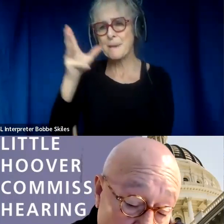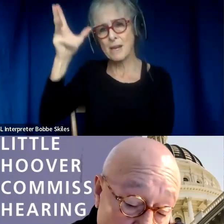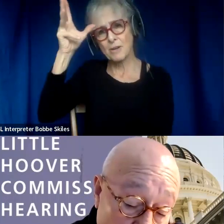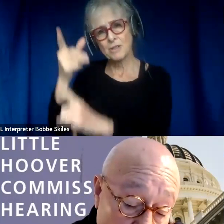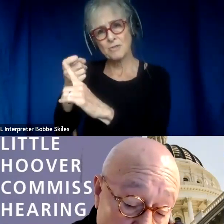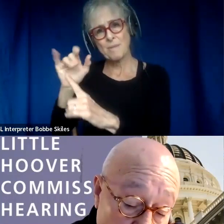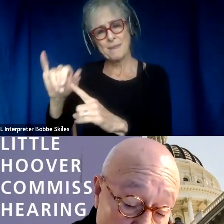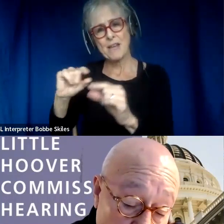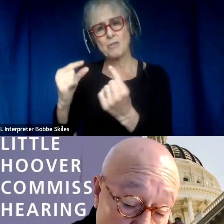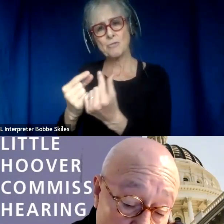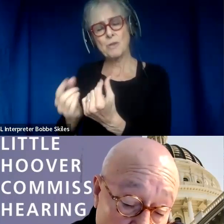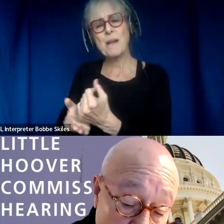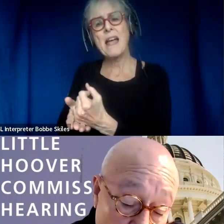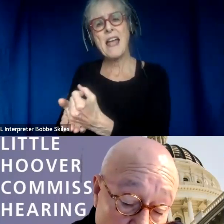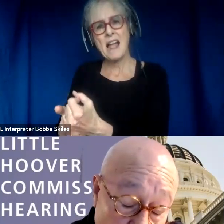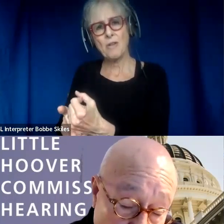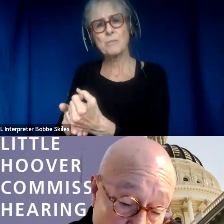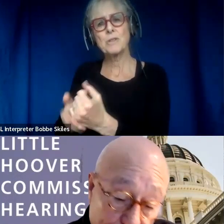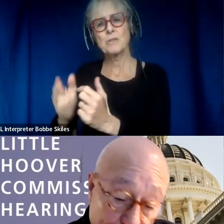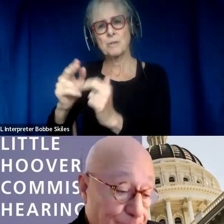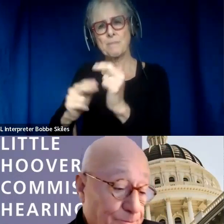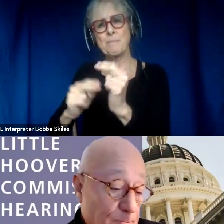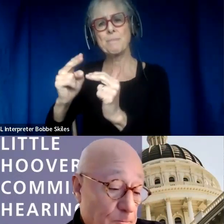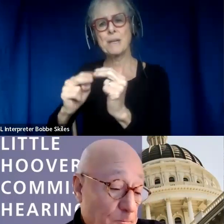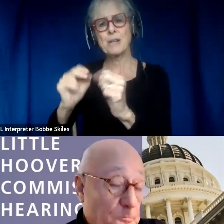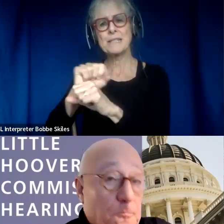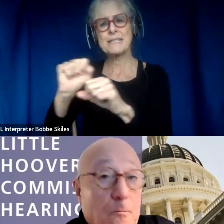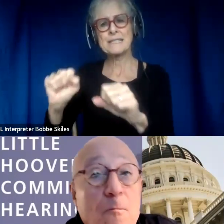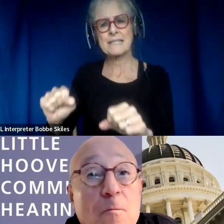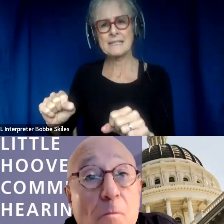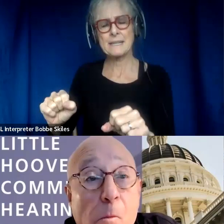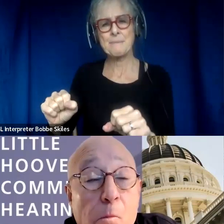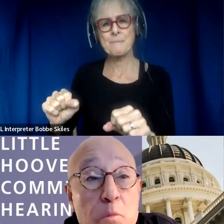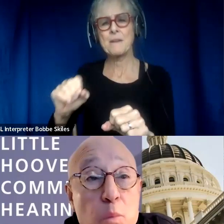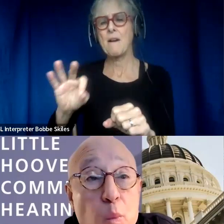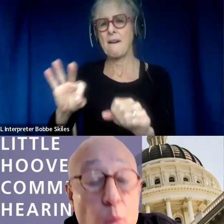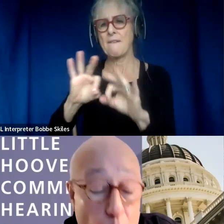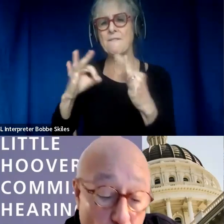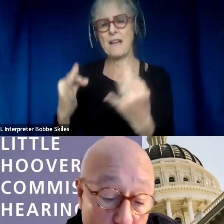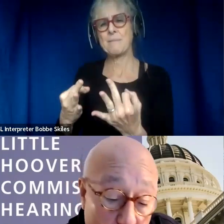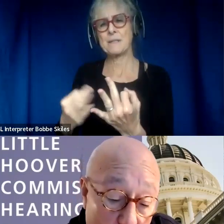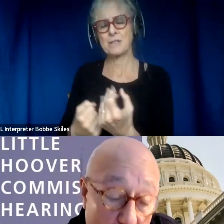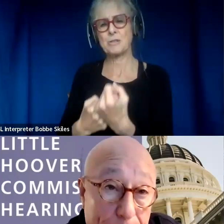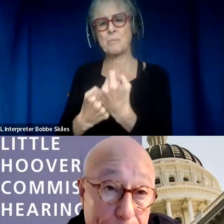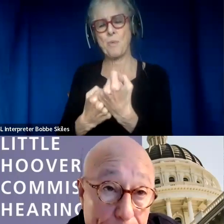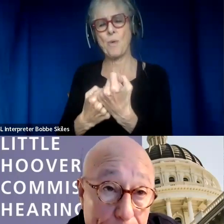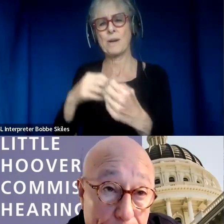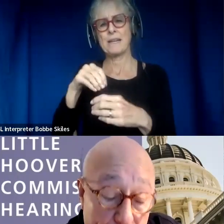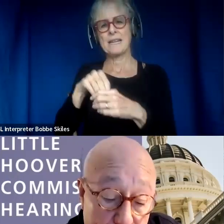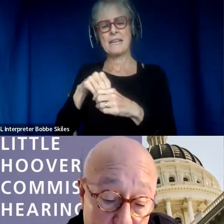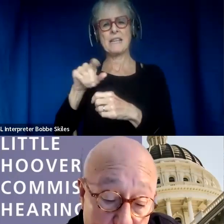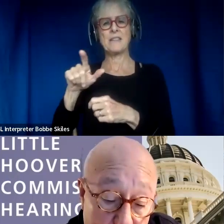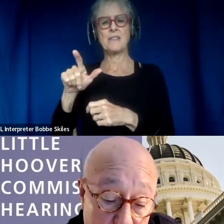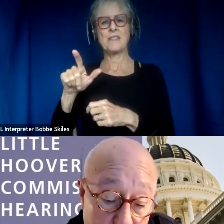work helped to build a system of family support in the 21